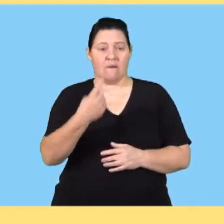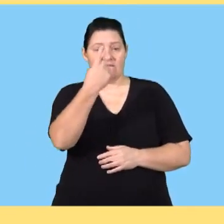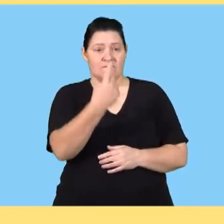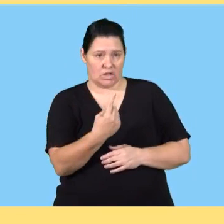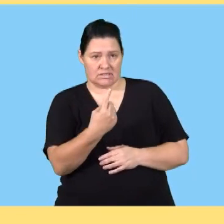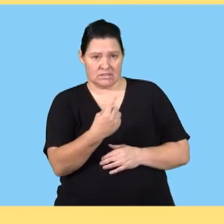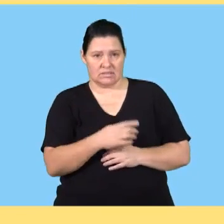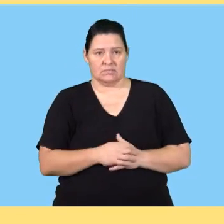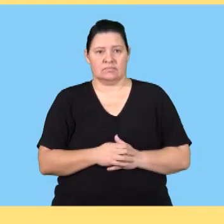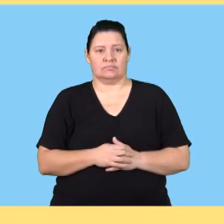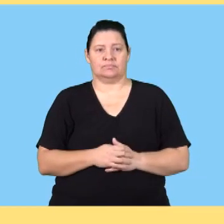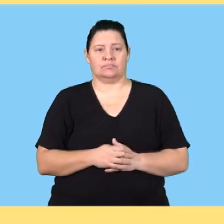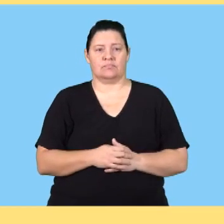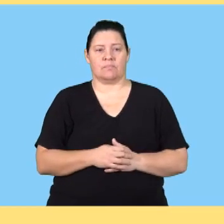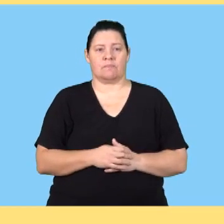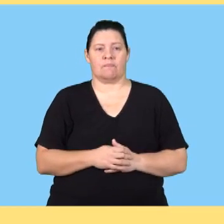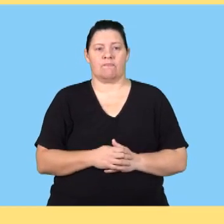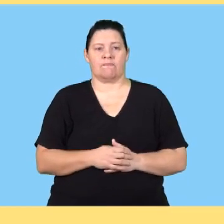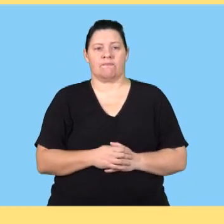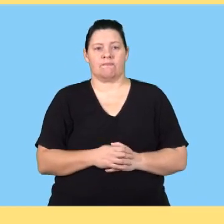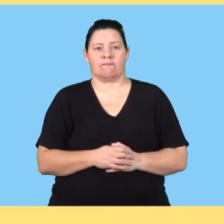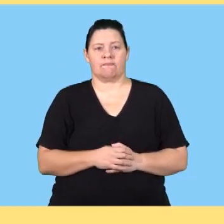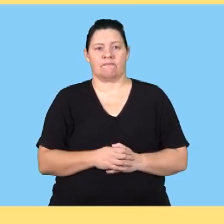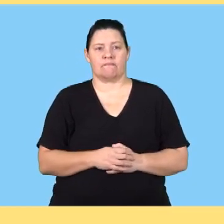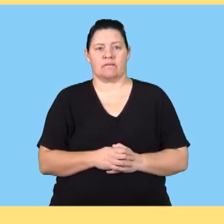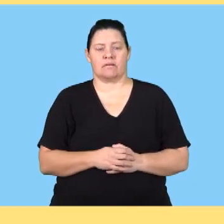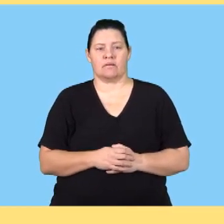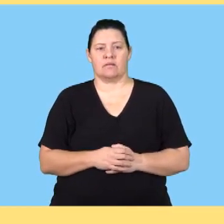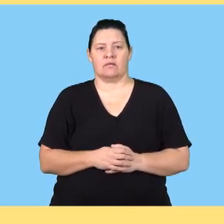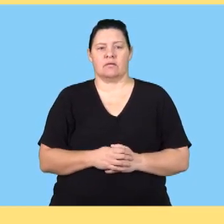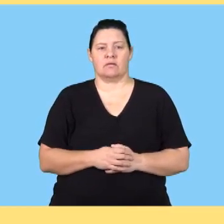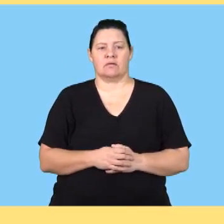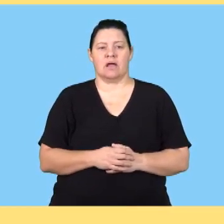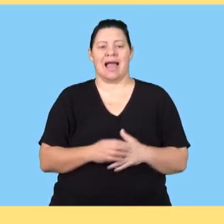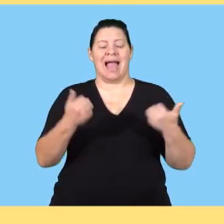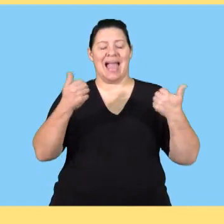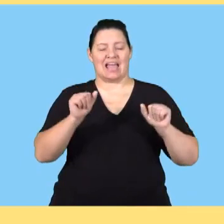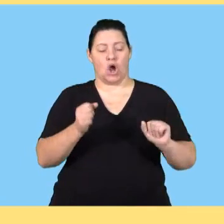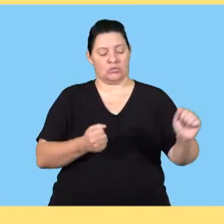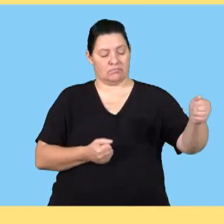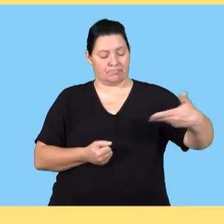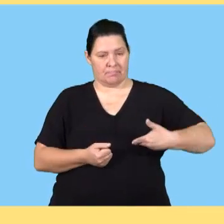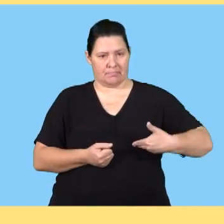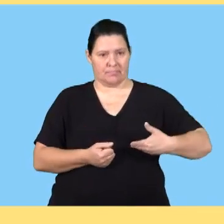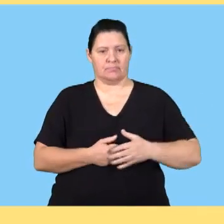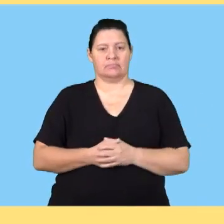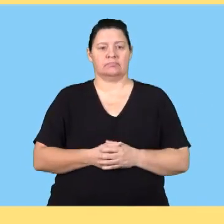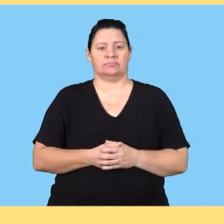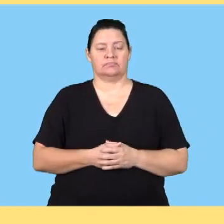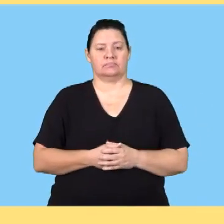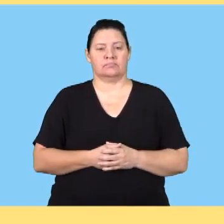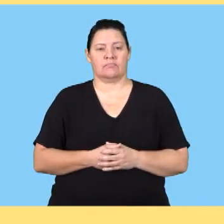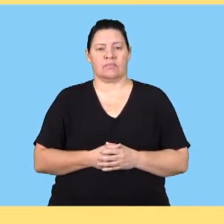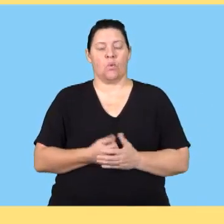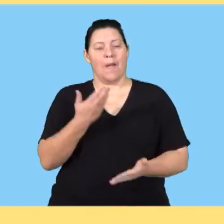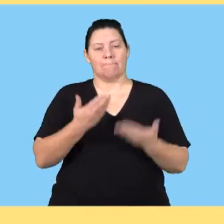the first, we say accounts rendered. Accounts rendered. This